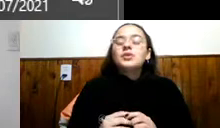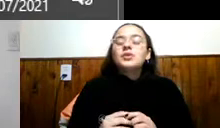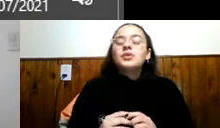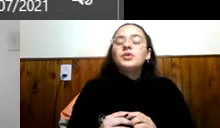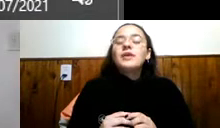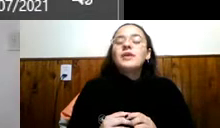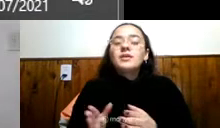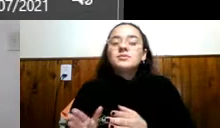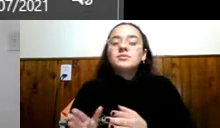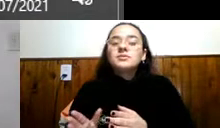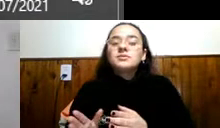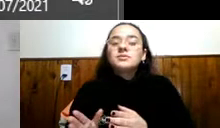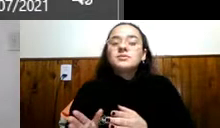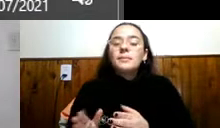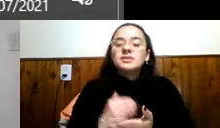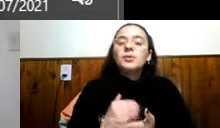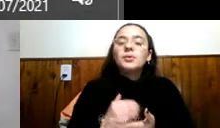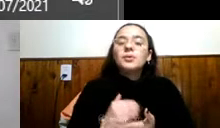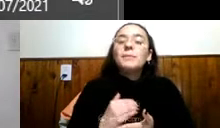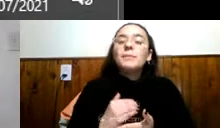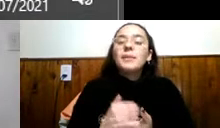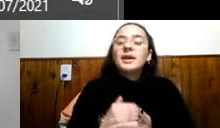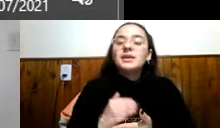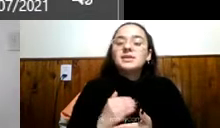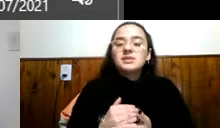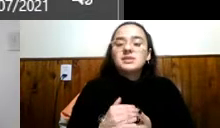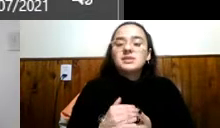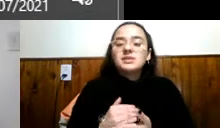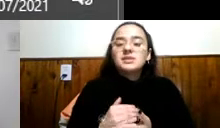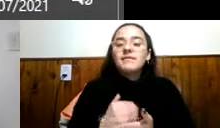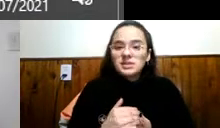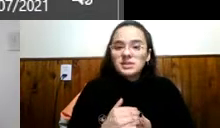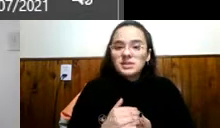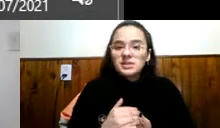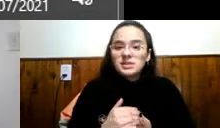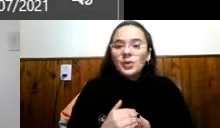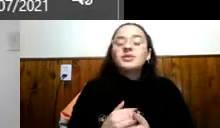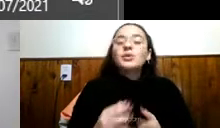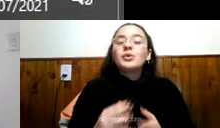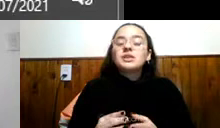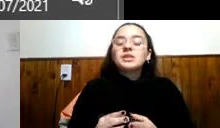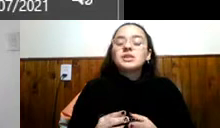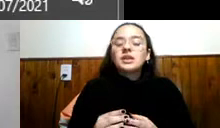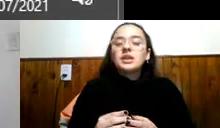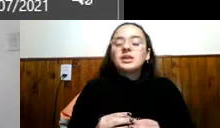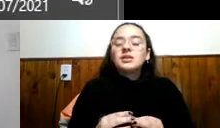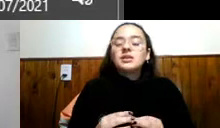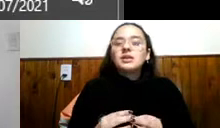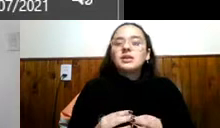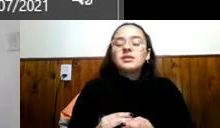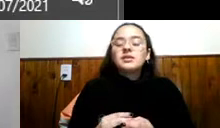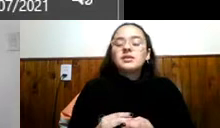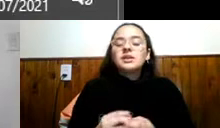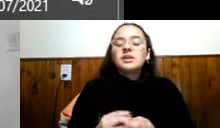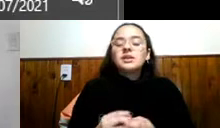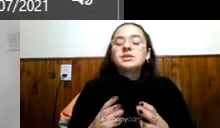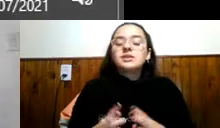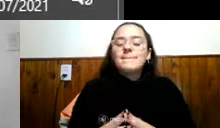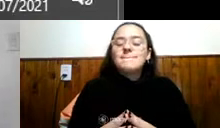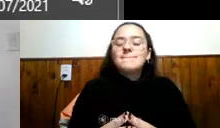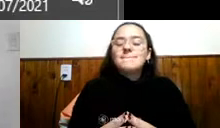a way based on paces, on levels, when the knowledge